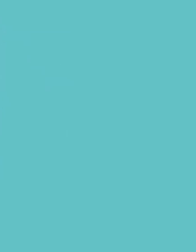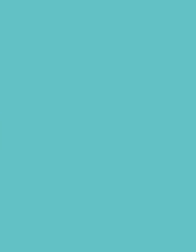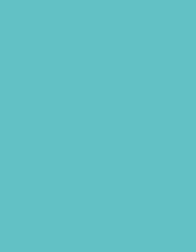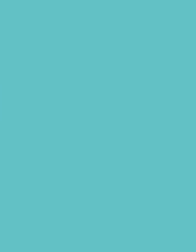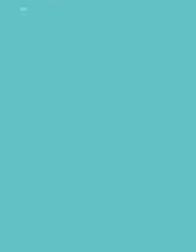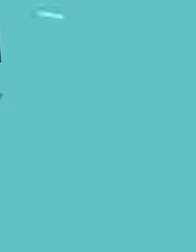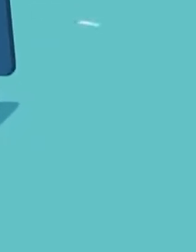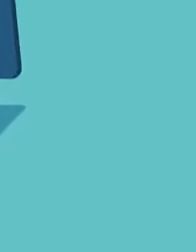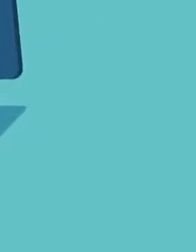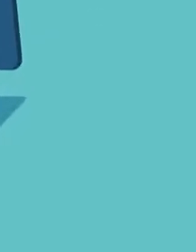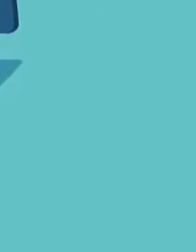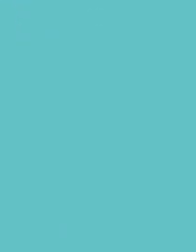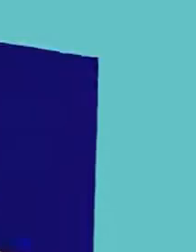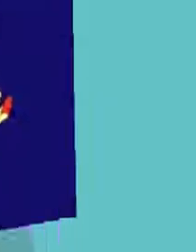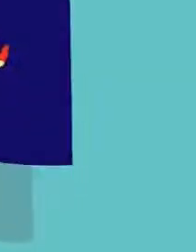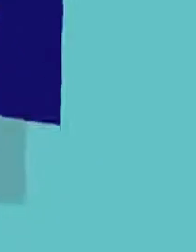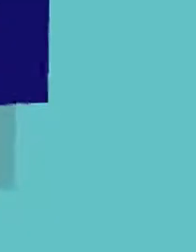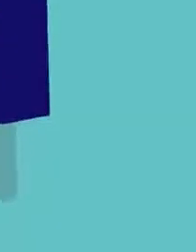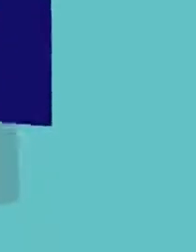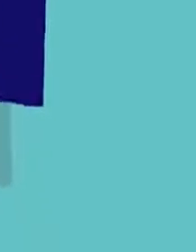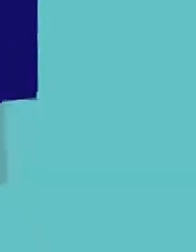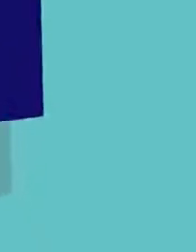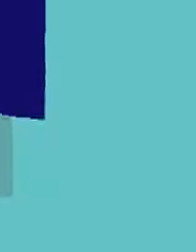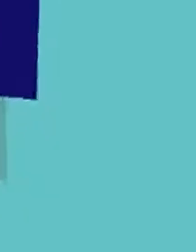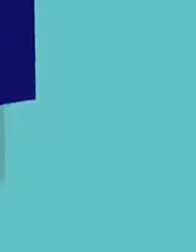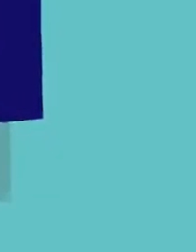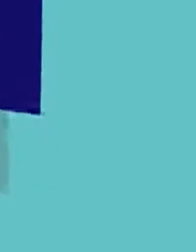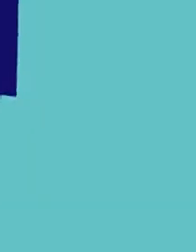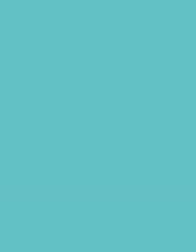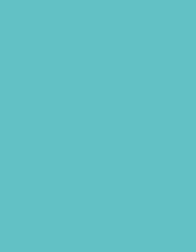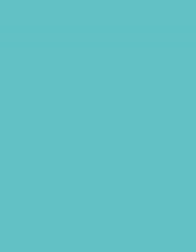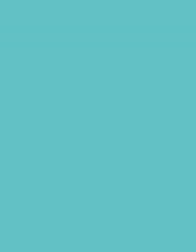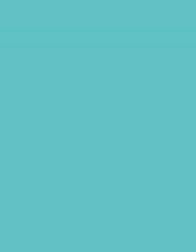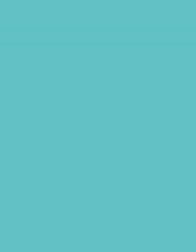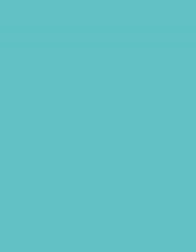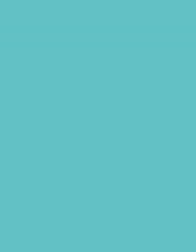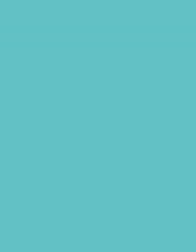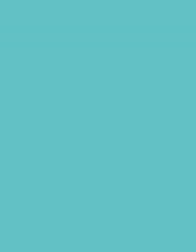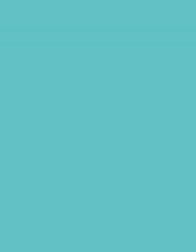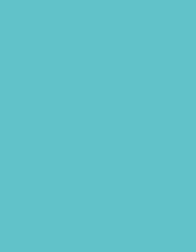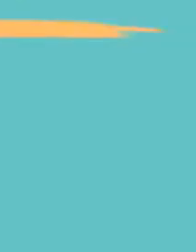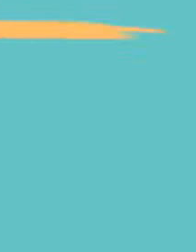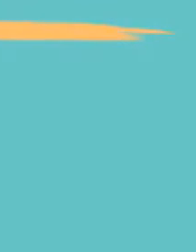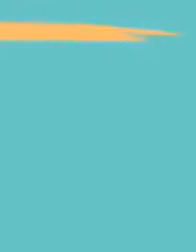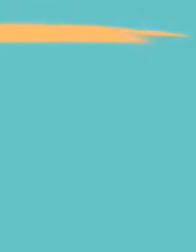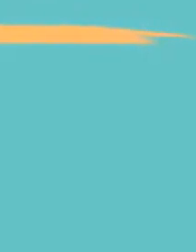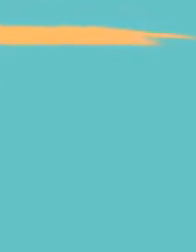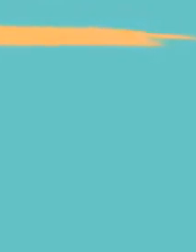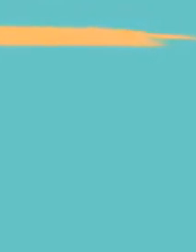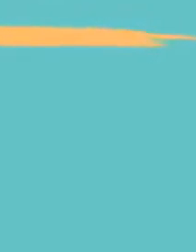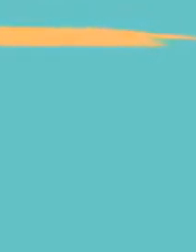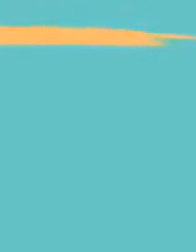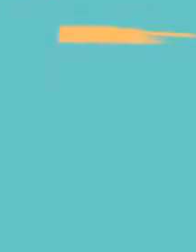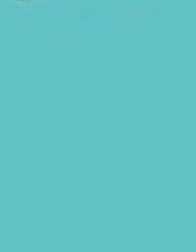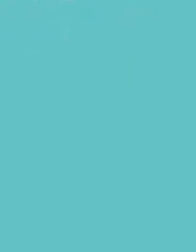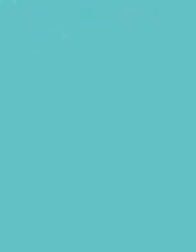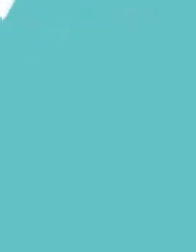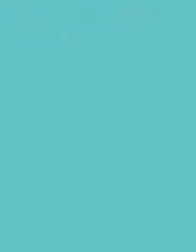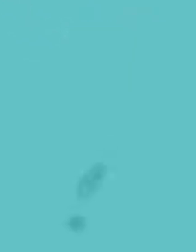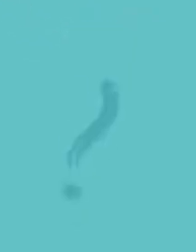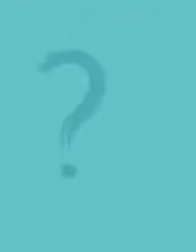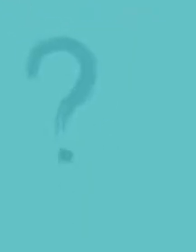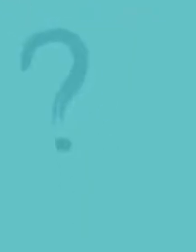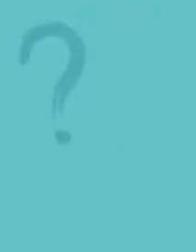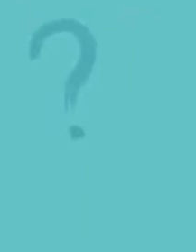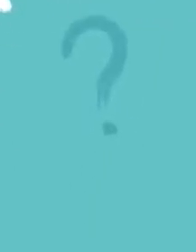Beginning the 10th of October, residents across the Cayman Islands will be invited to participate in the 2021 census. What is